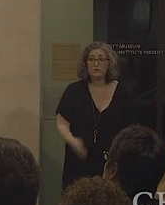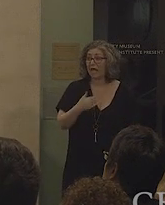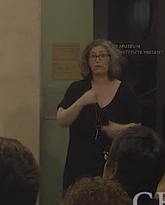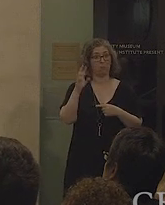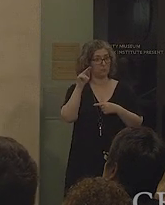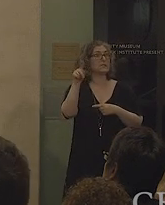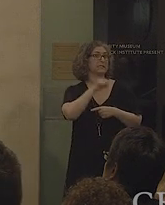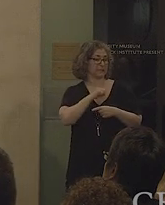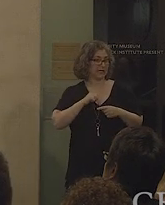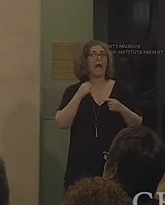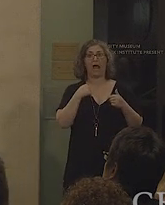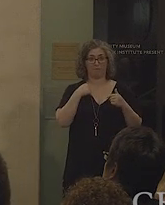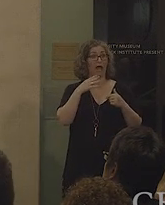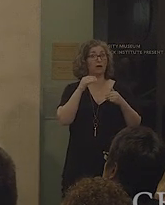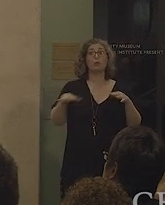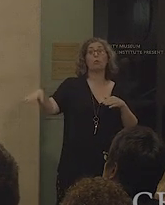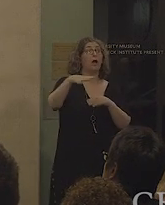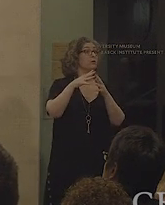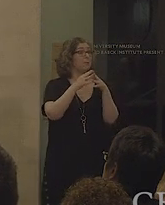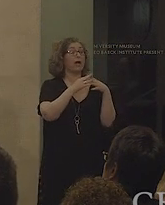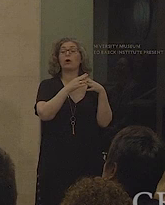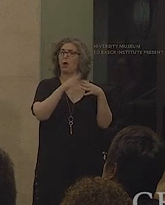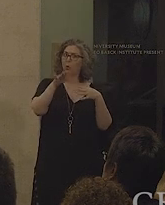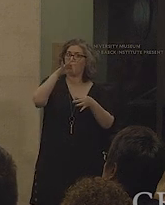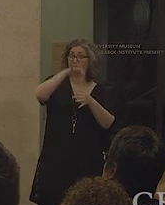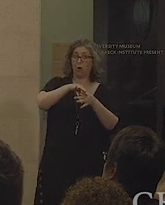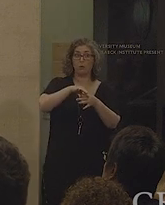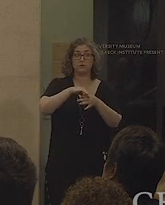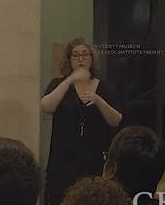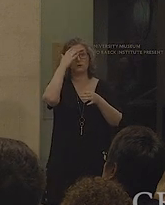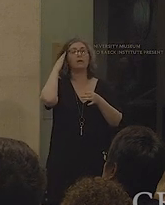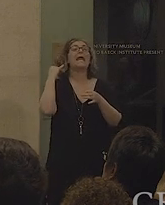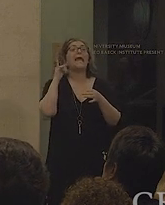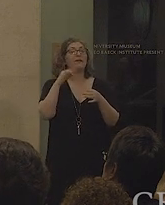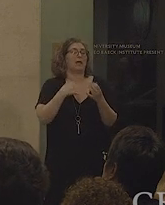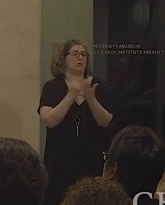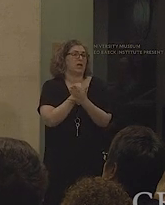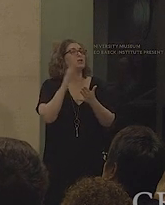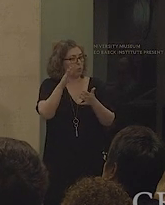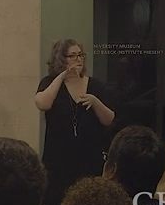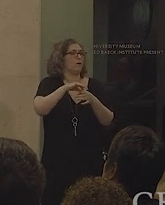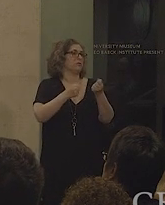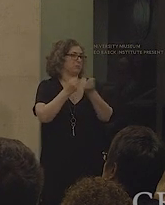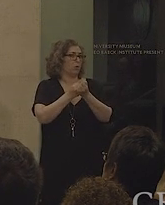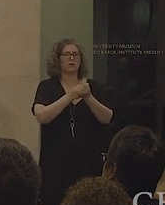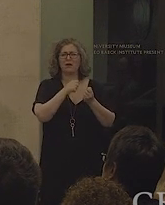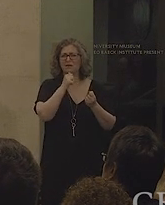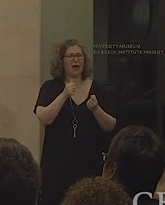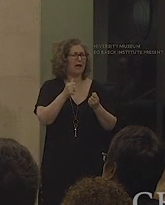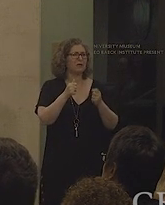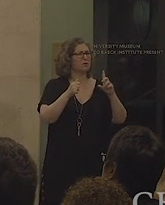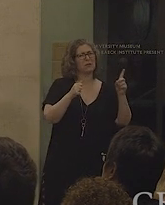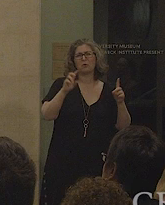Senate and across this country who would vote for this stuff if they could simply get the opportunity. It's not partisan, but right